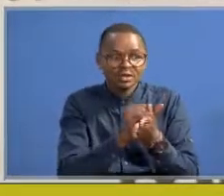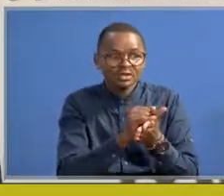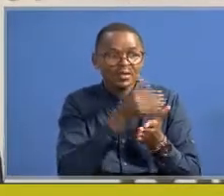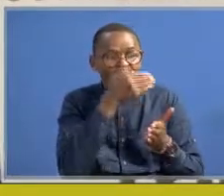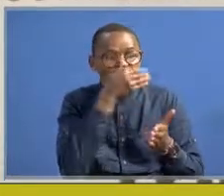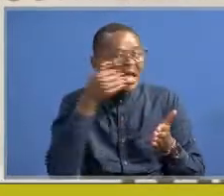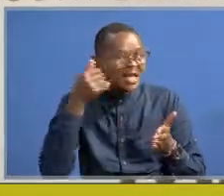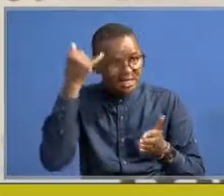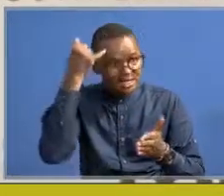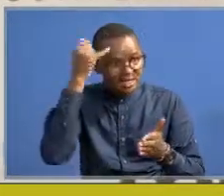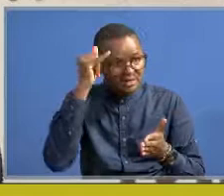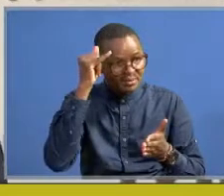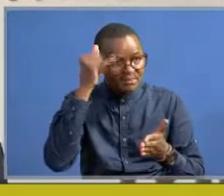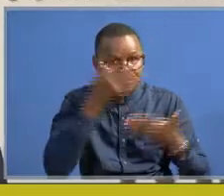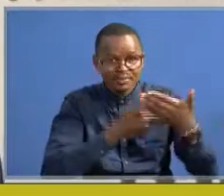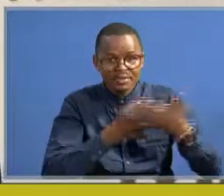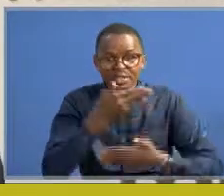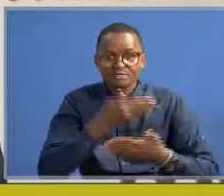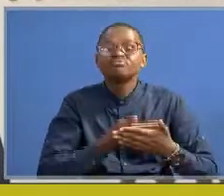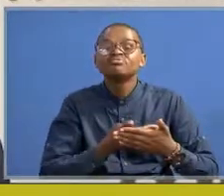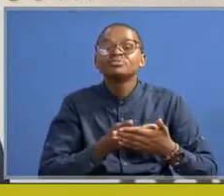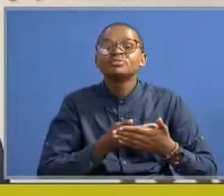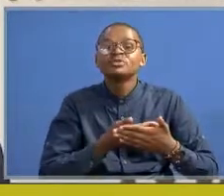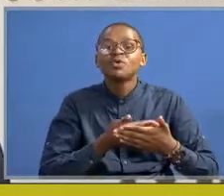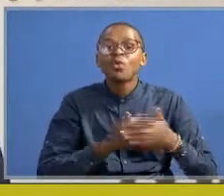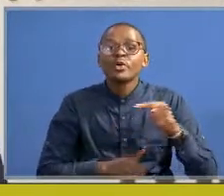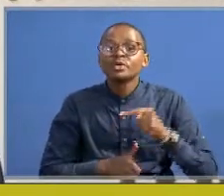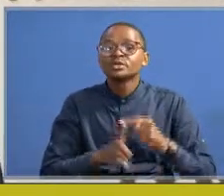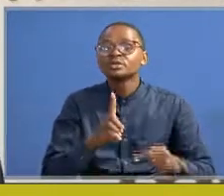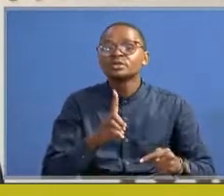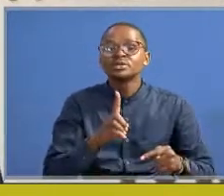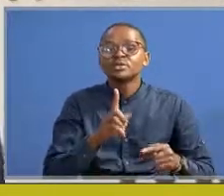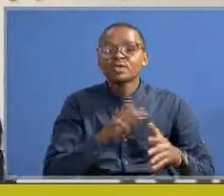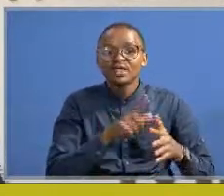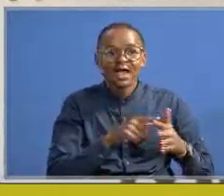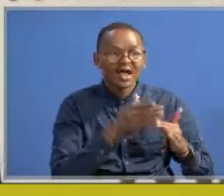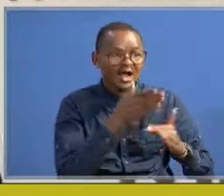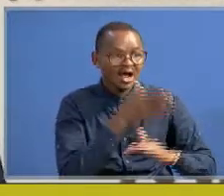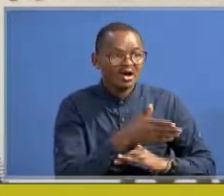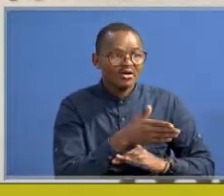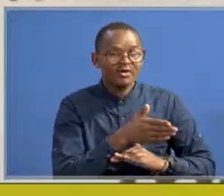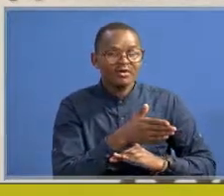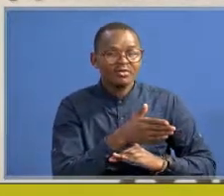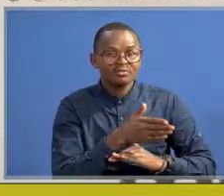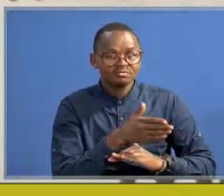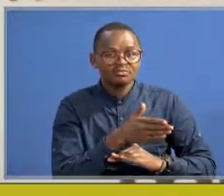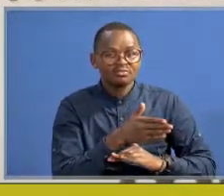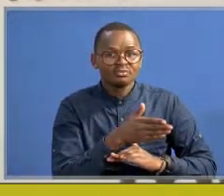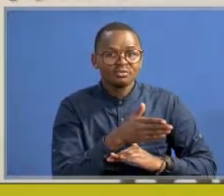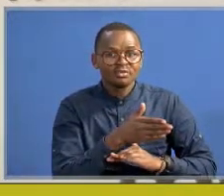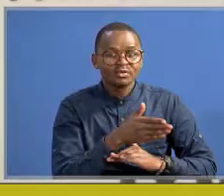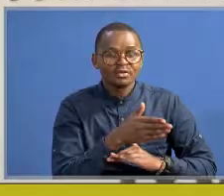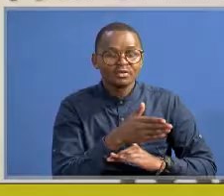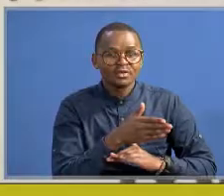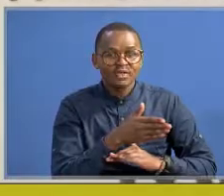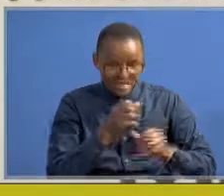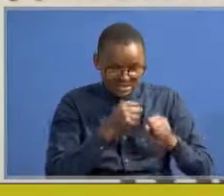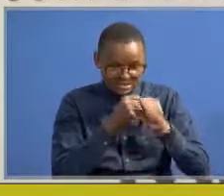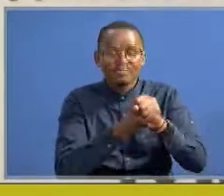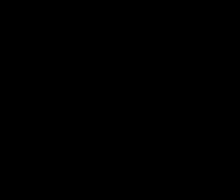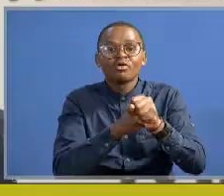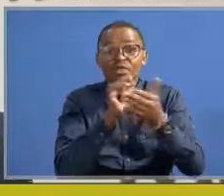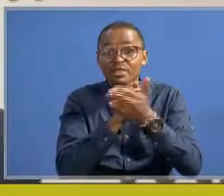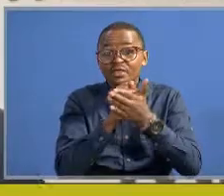best ideas and the best business proposals win. And then after that, there is, of course, the incubation and the support that they